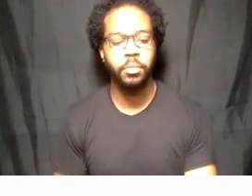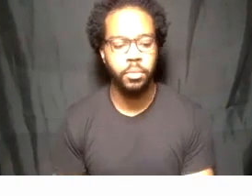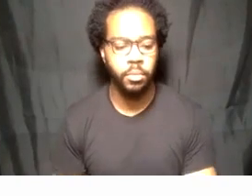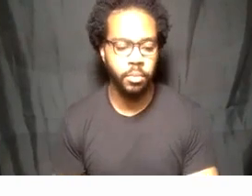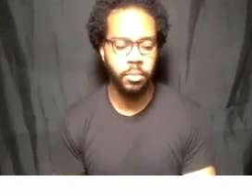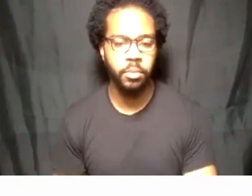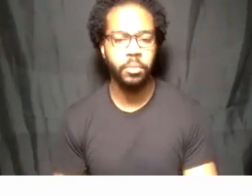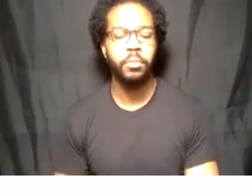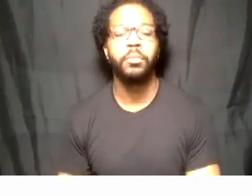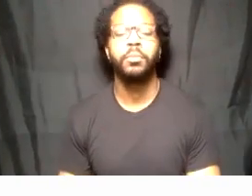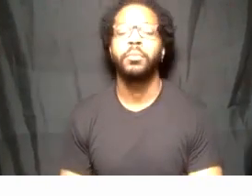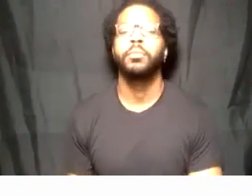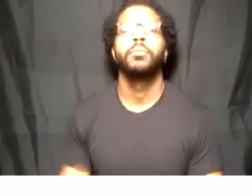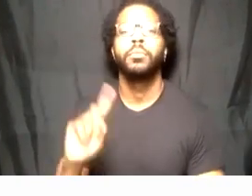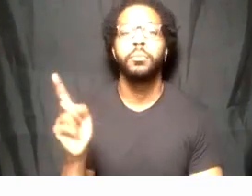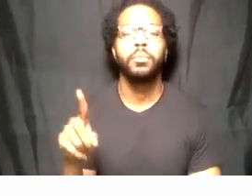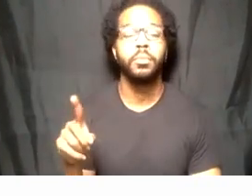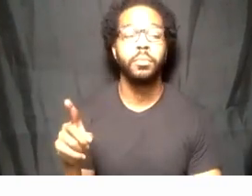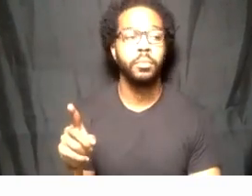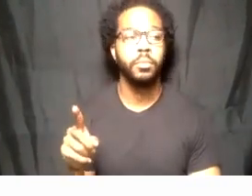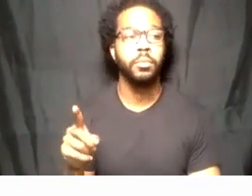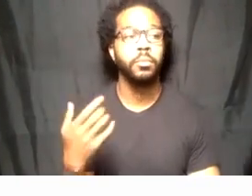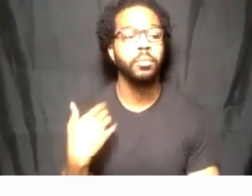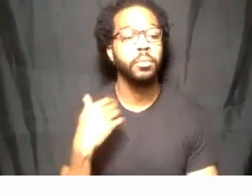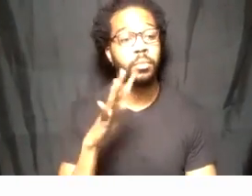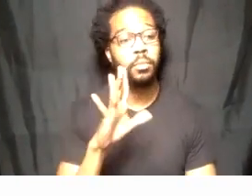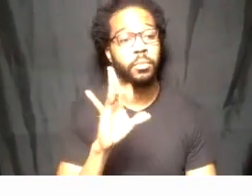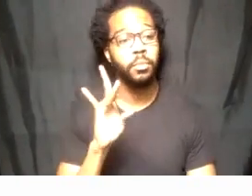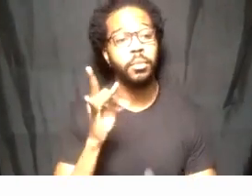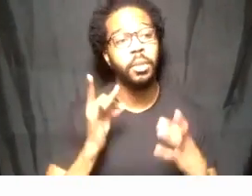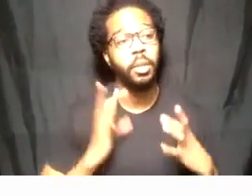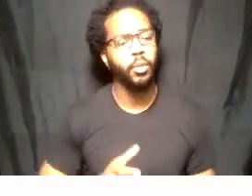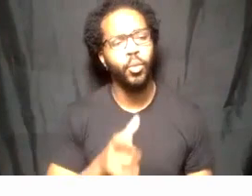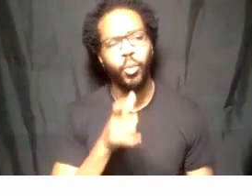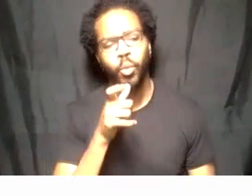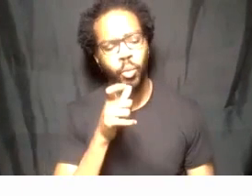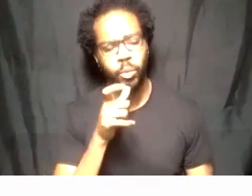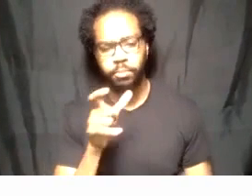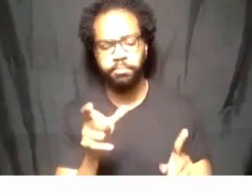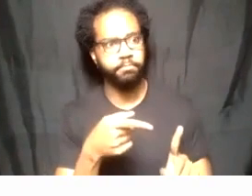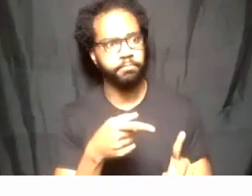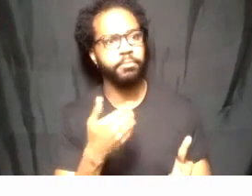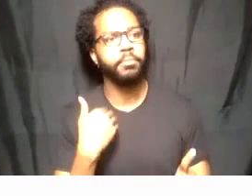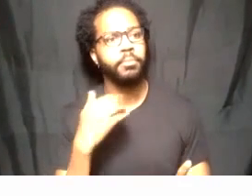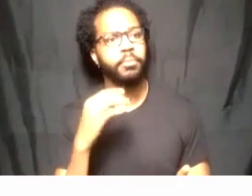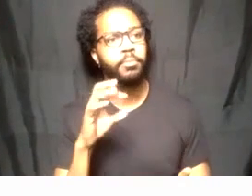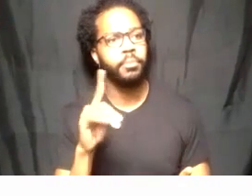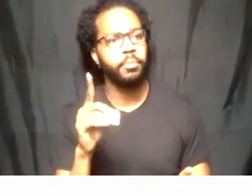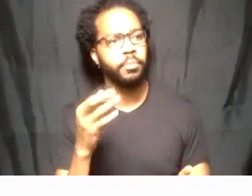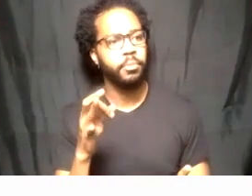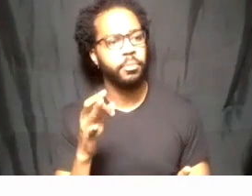Out of the 58 clients who has tested positive in supported living, how many have